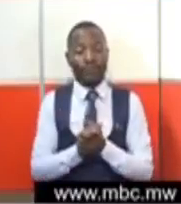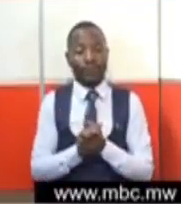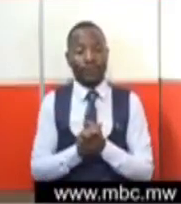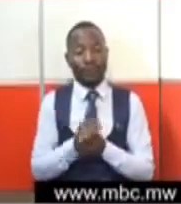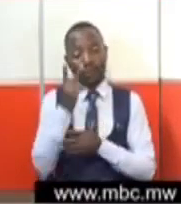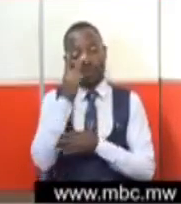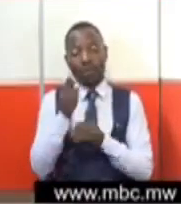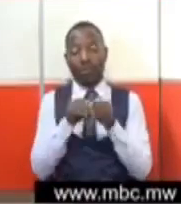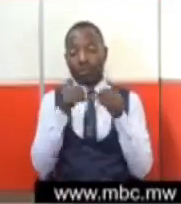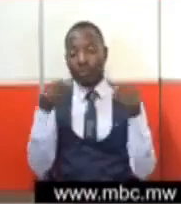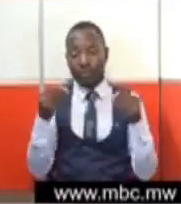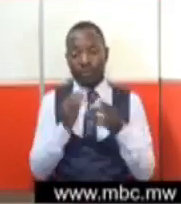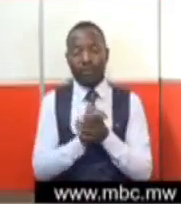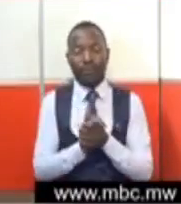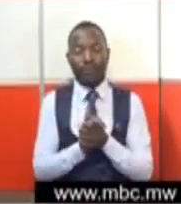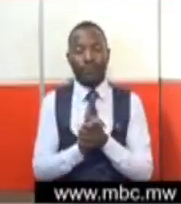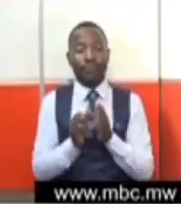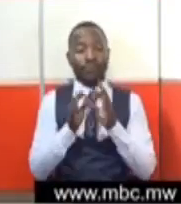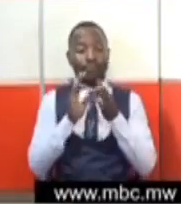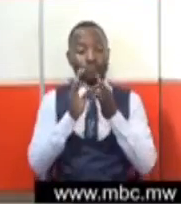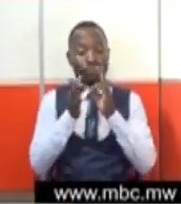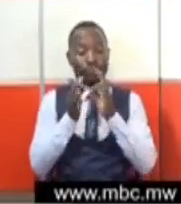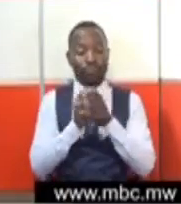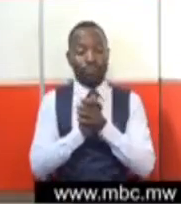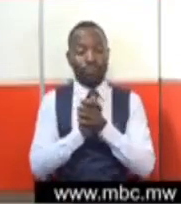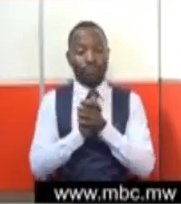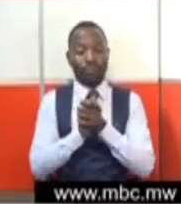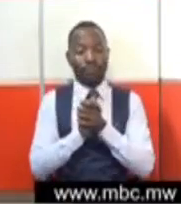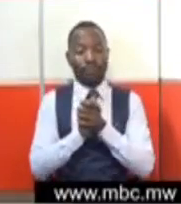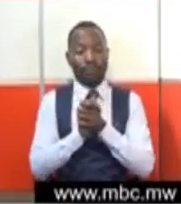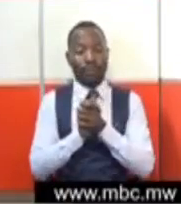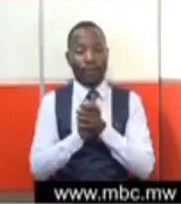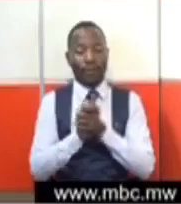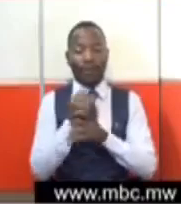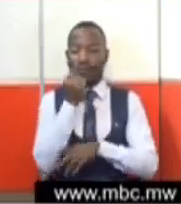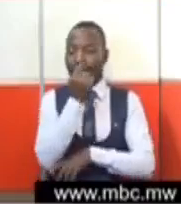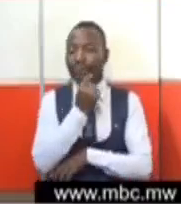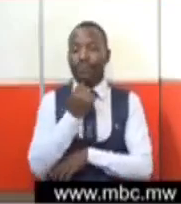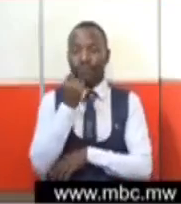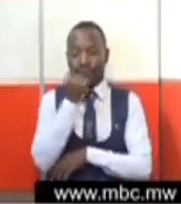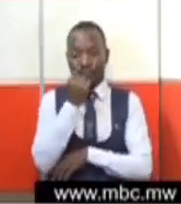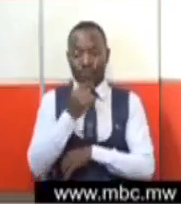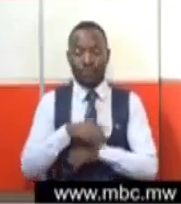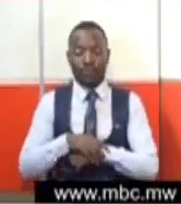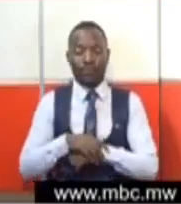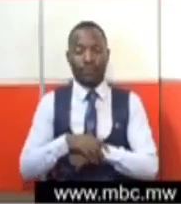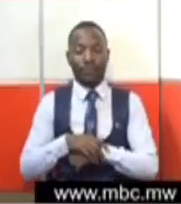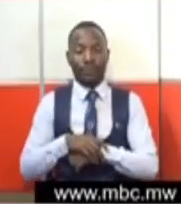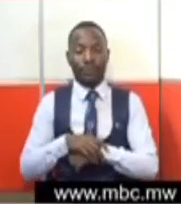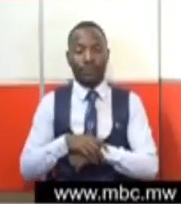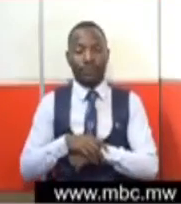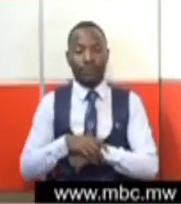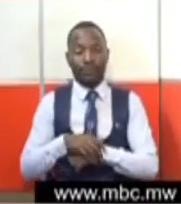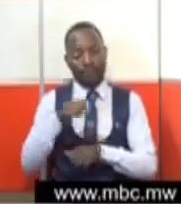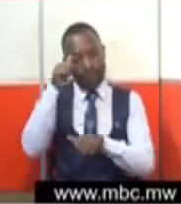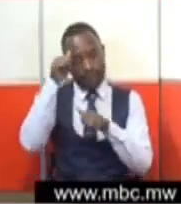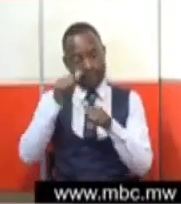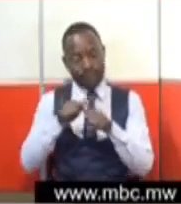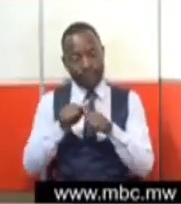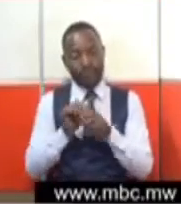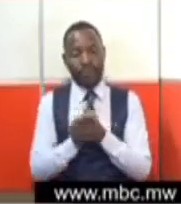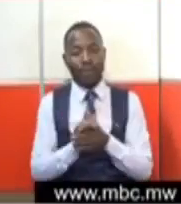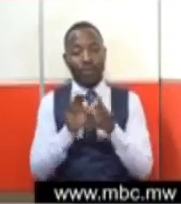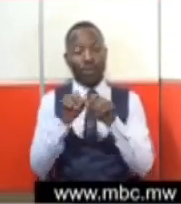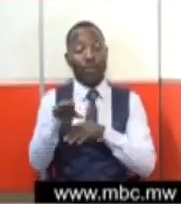You're watching NBC News with me, Kumbukani Piri, and my sign language interpreter tonight is Towson Kamalata. Remember, you